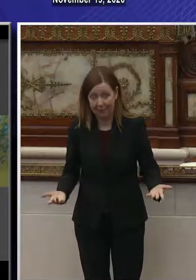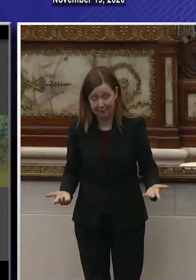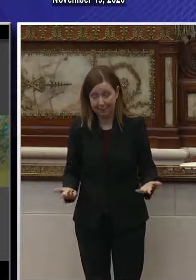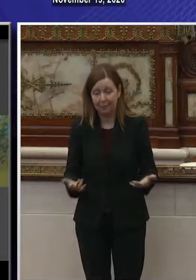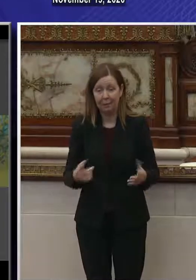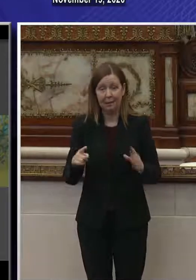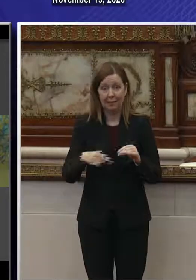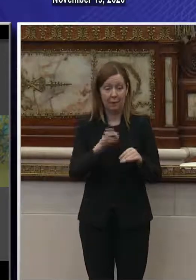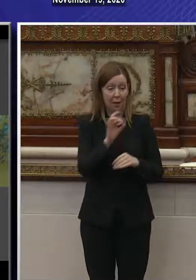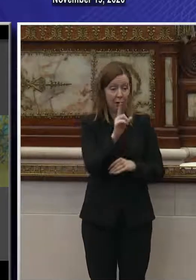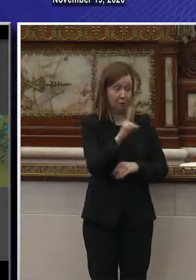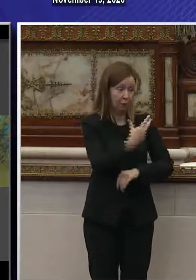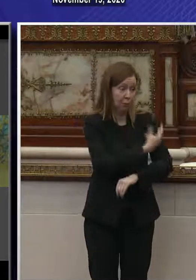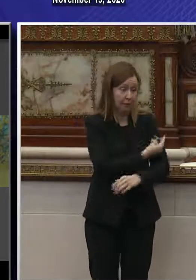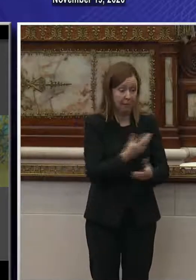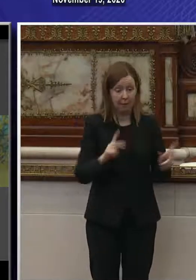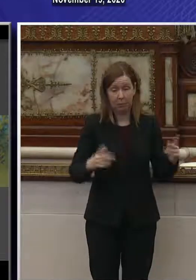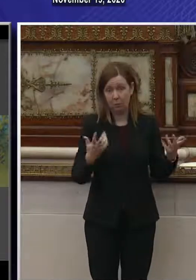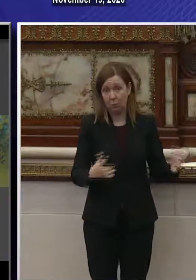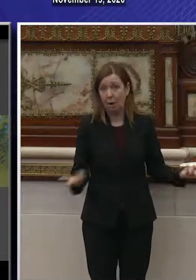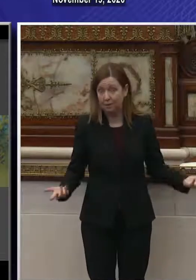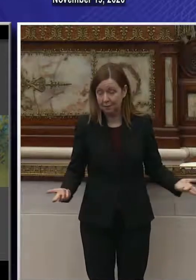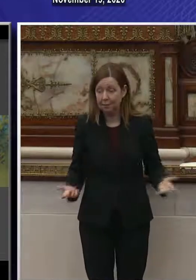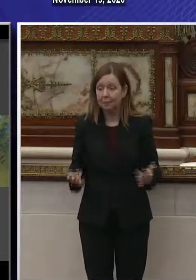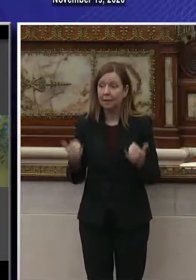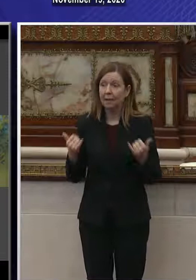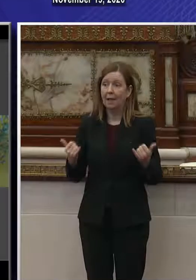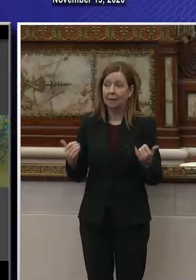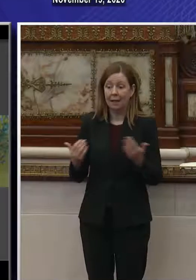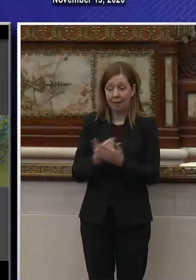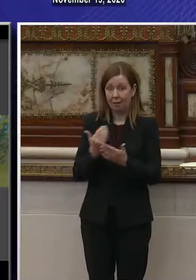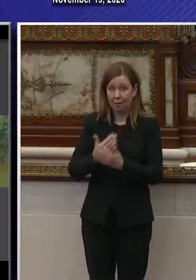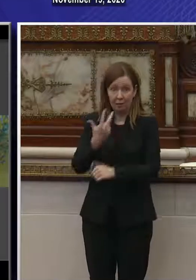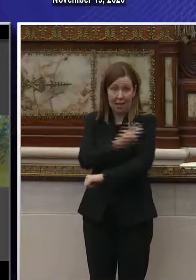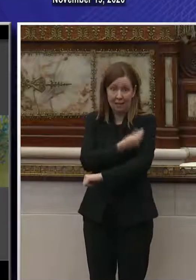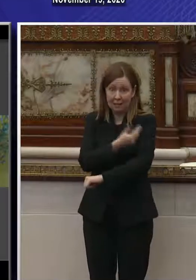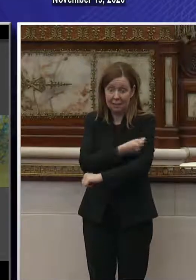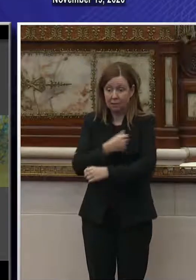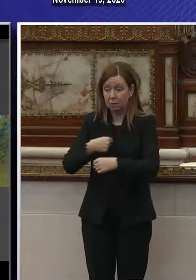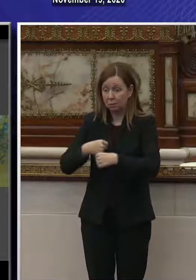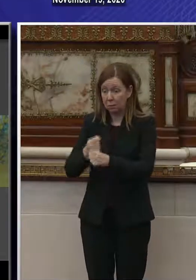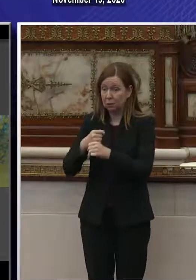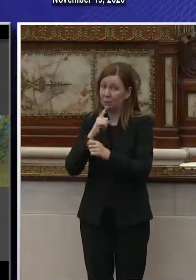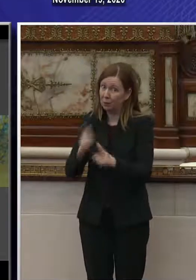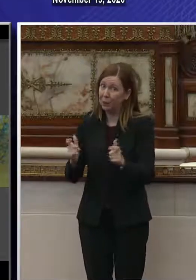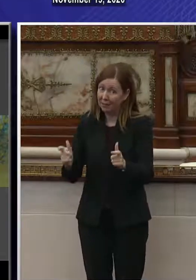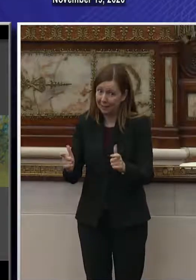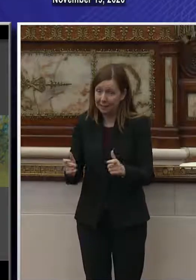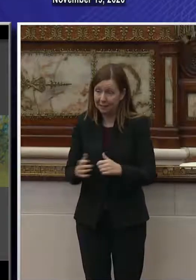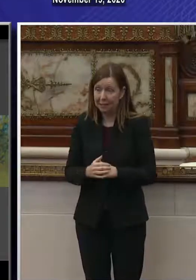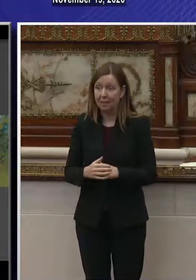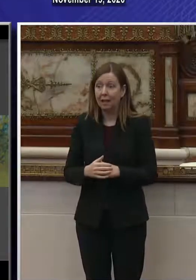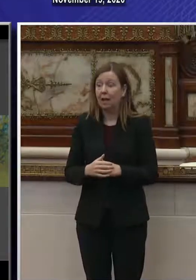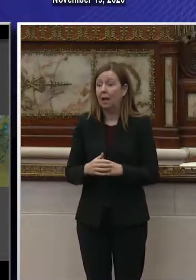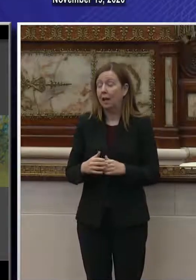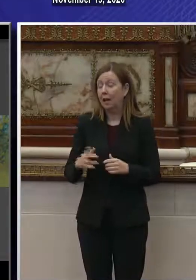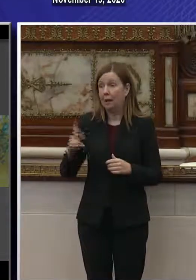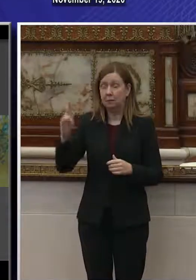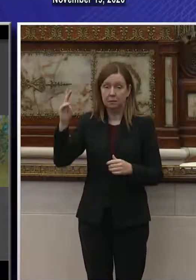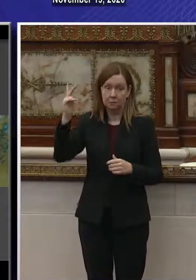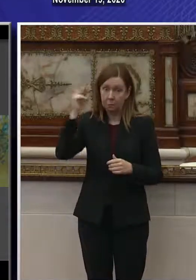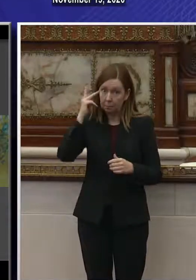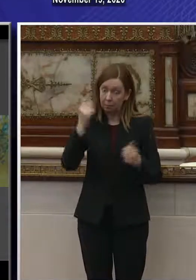flu vaccine. And now we have novel vaccines that have been produced very quickly and have been highly